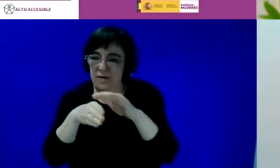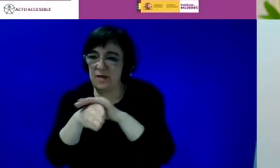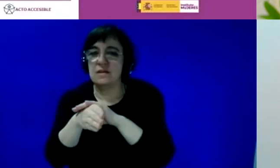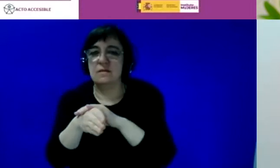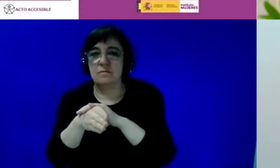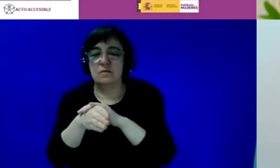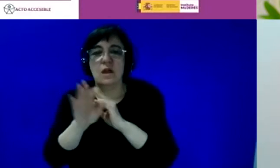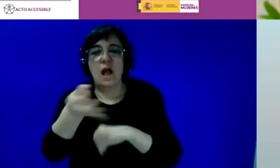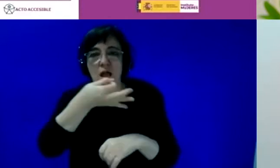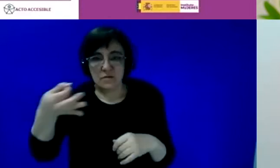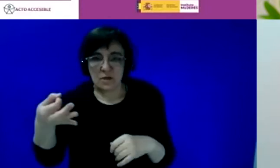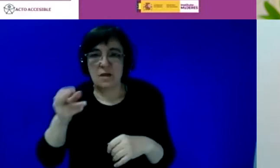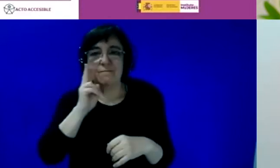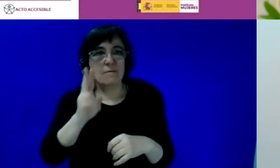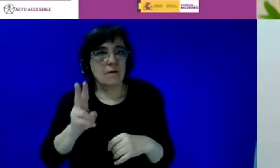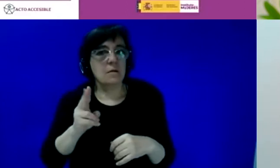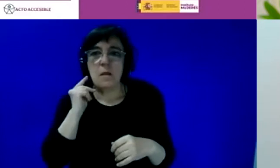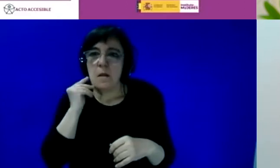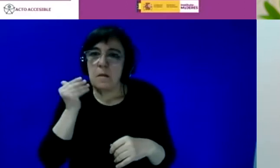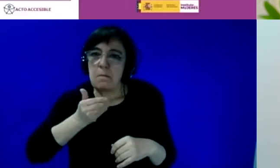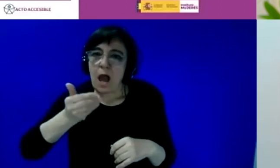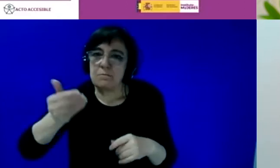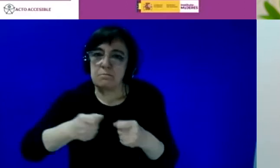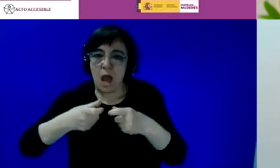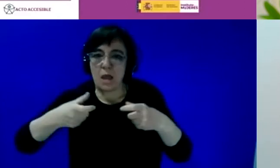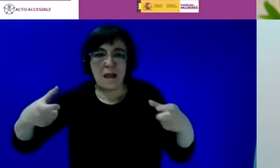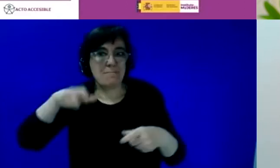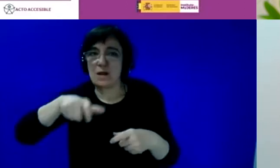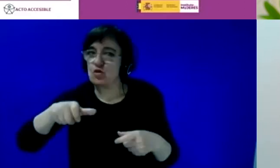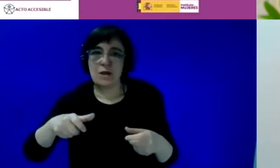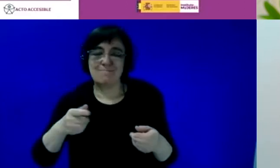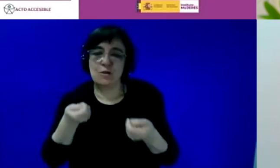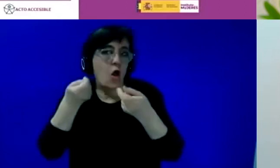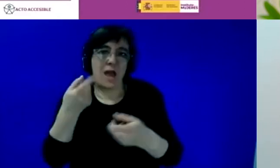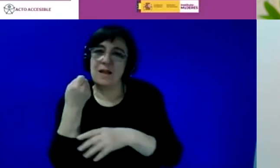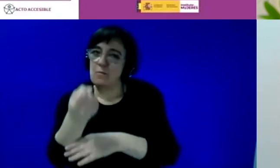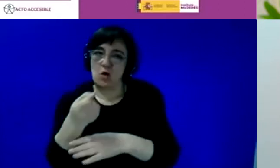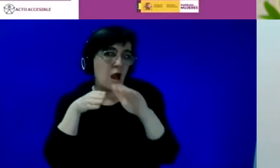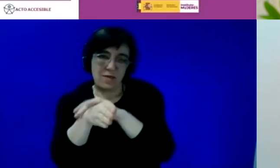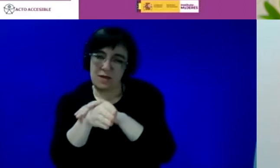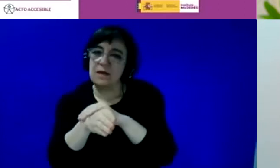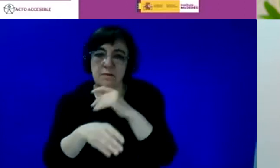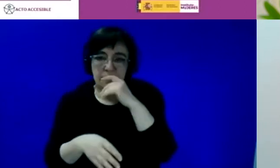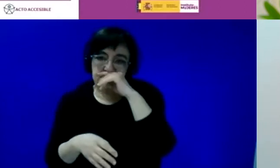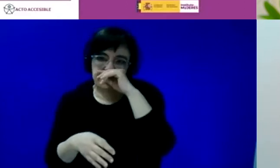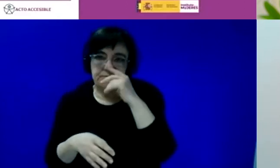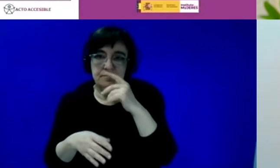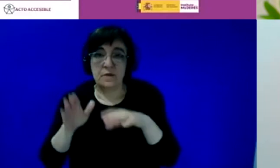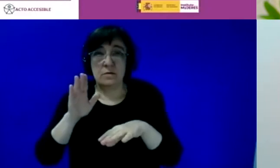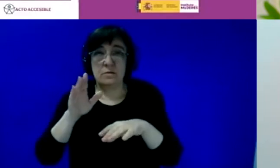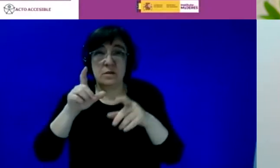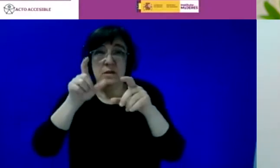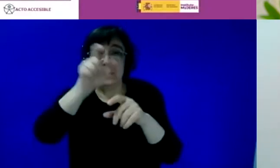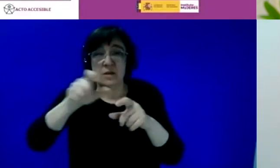of persons who don't get sensible, accessible support because the local authorities or the government